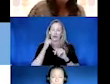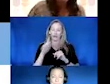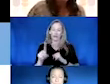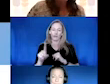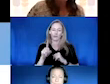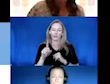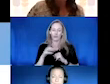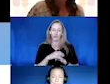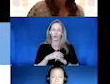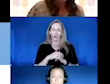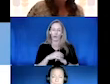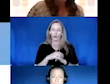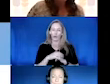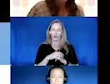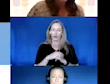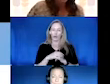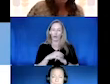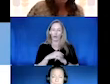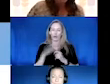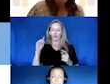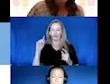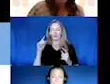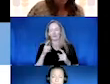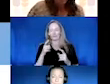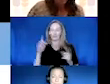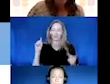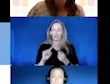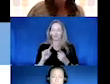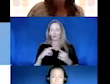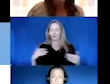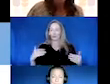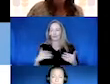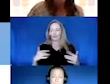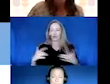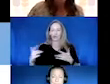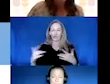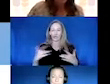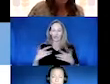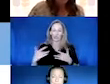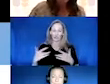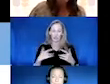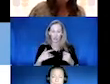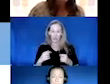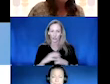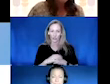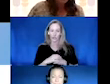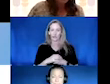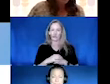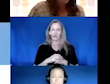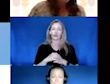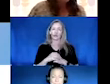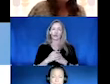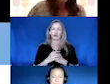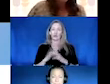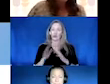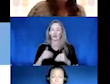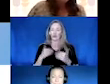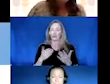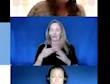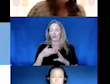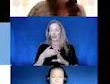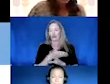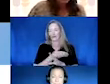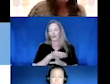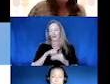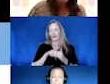concerns by facilitating prenatal care by a culturally competent and bilingual team in